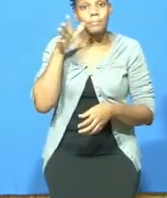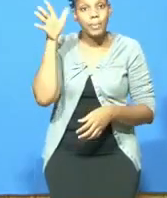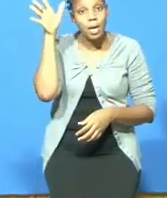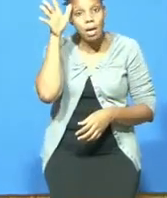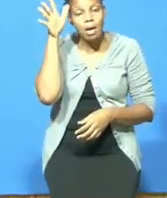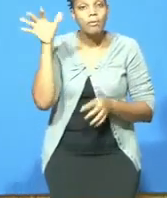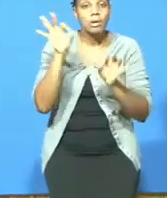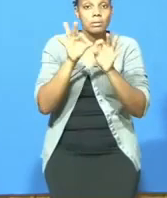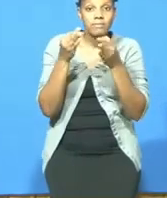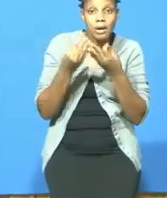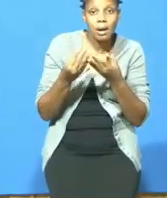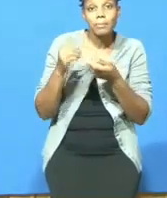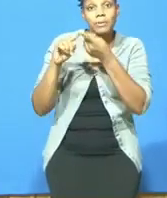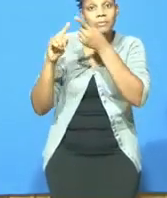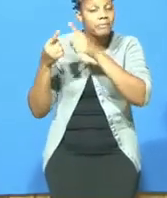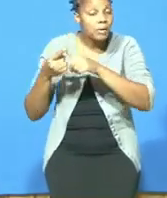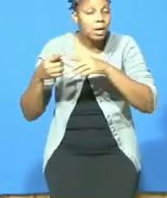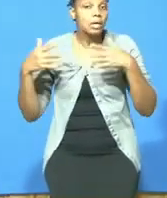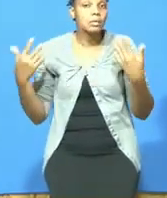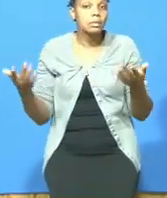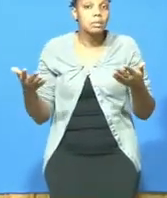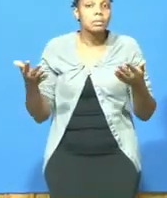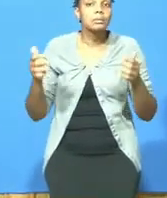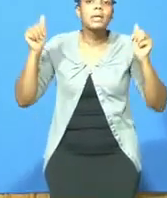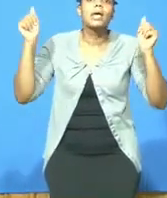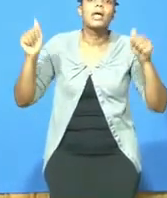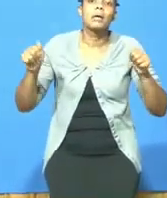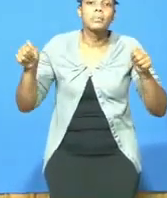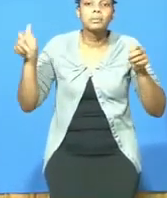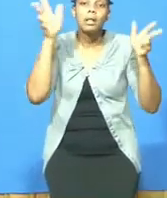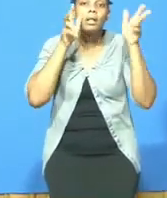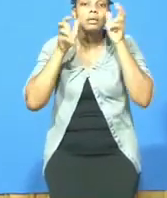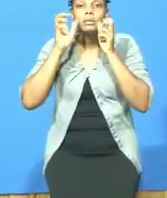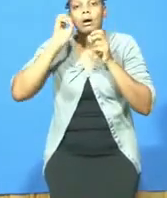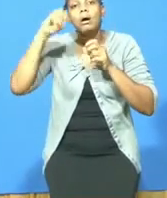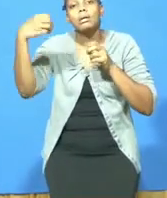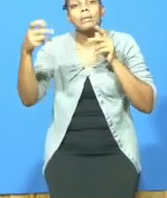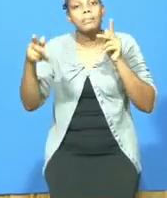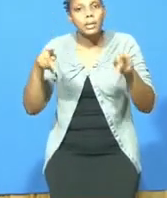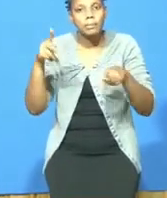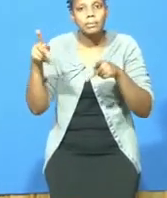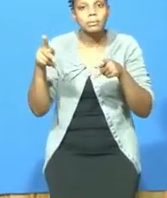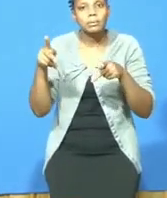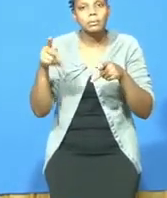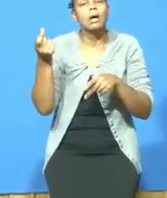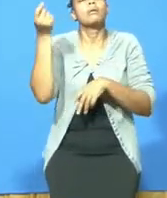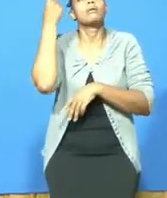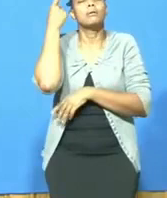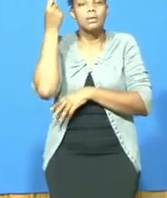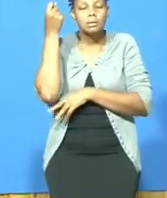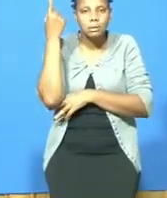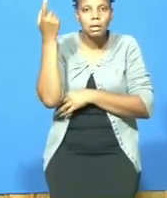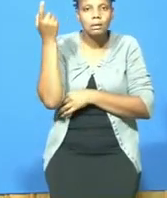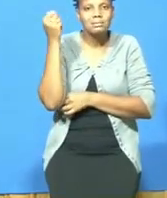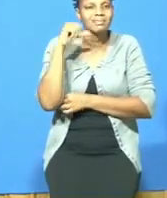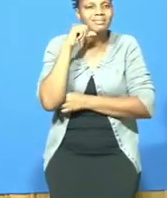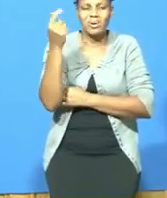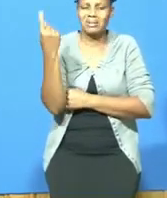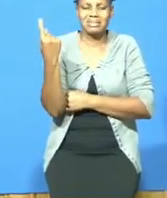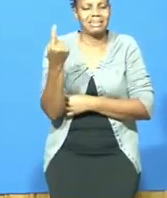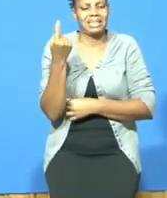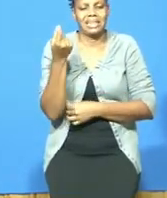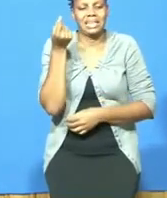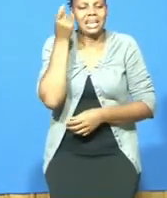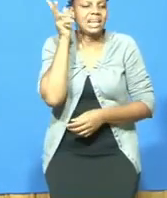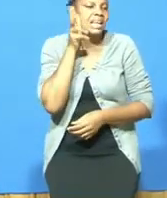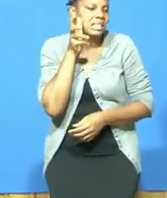guardians, relatives, or friends, to be able to listen to other people, listen to understand, not listen necessarily